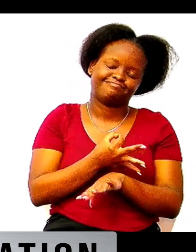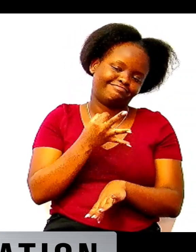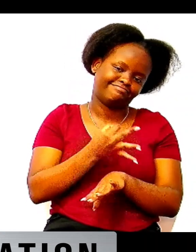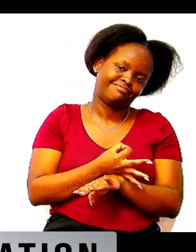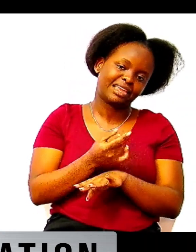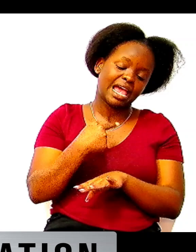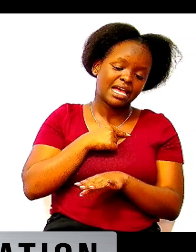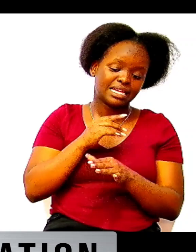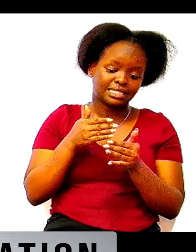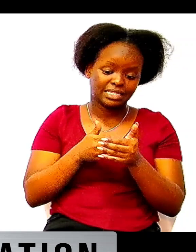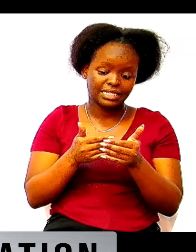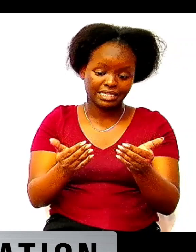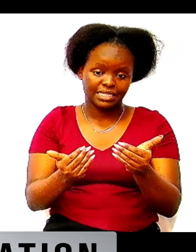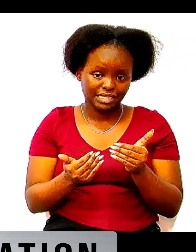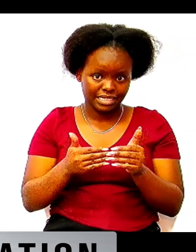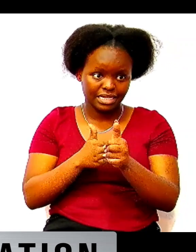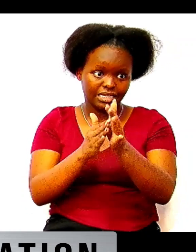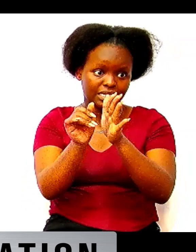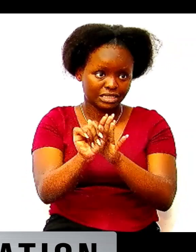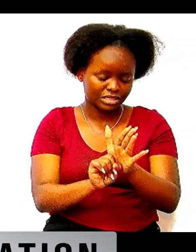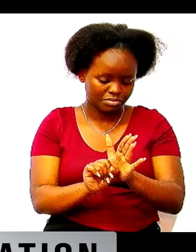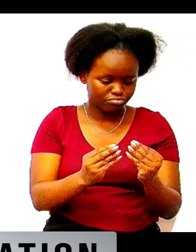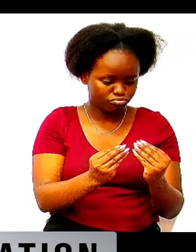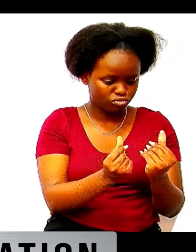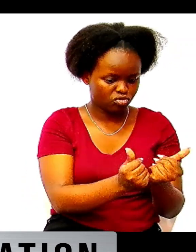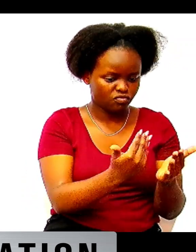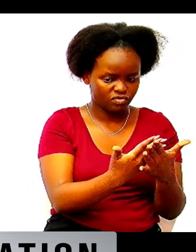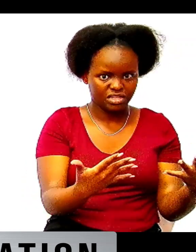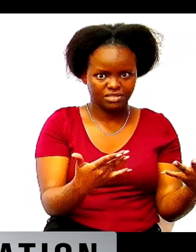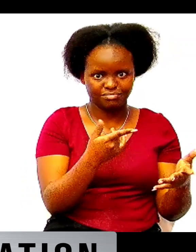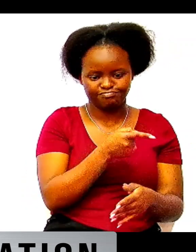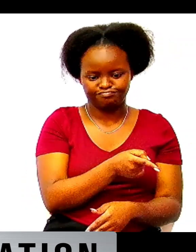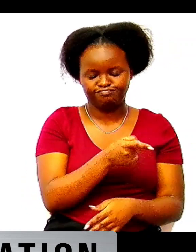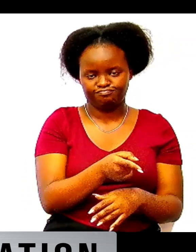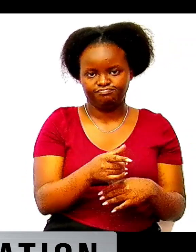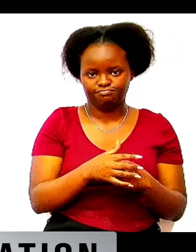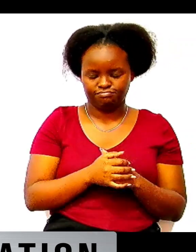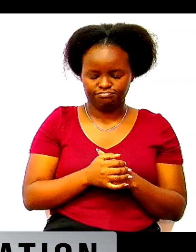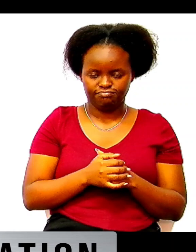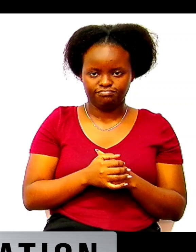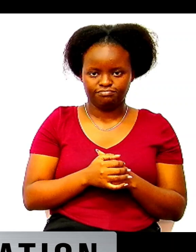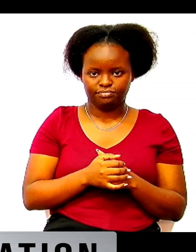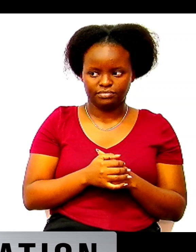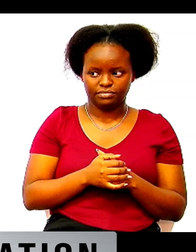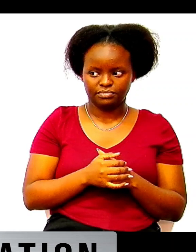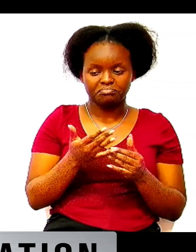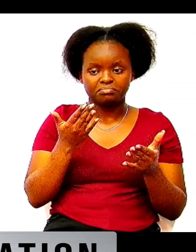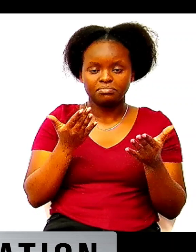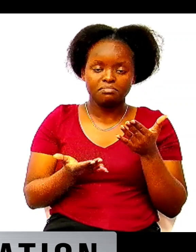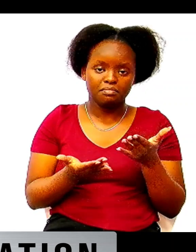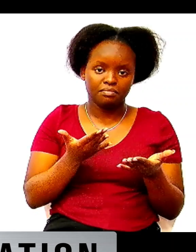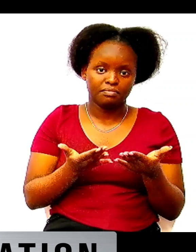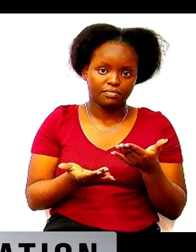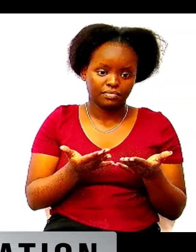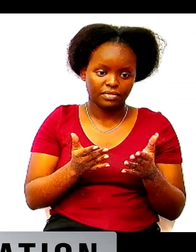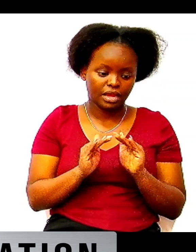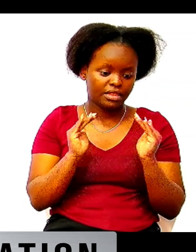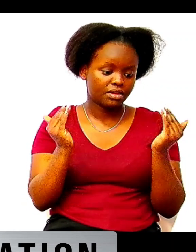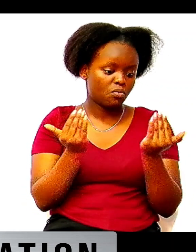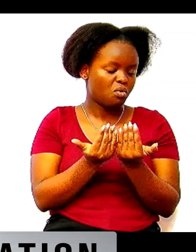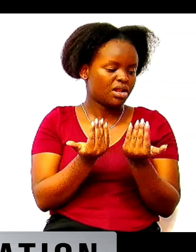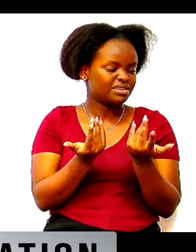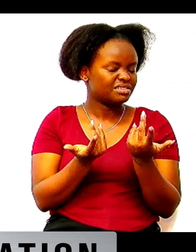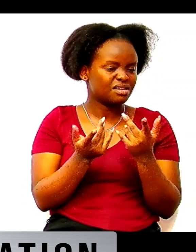that basically deals with these issues the way they're supposed to be. Definitely. Yeah. Probably the world seems to